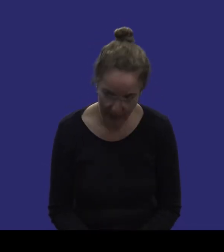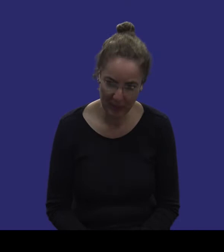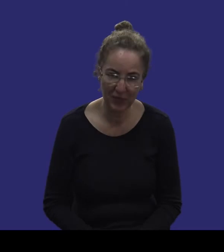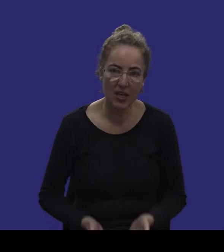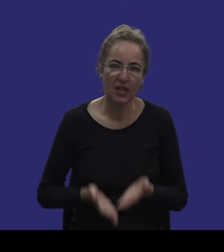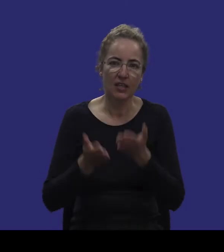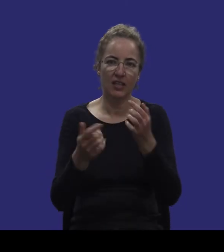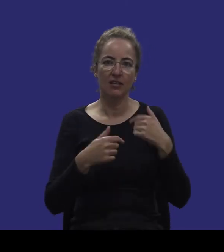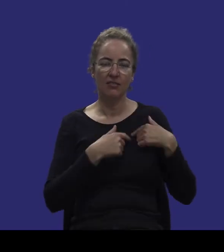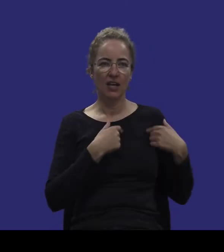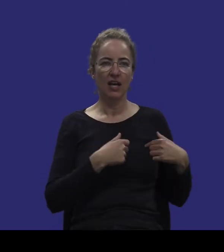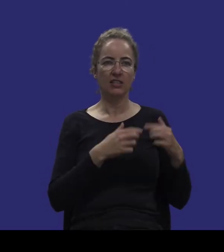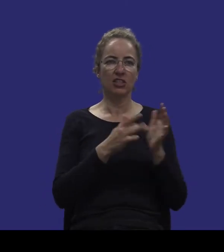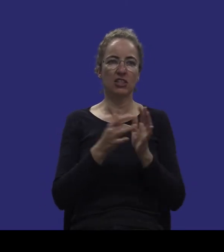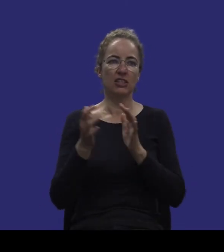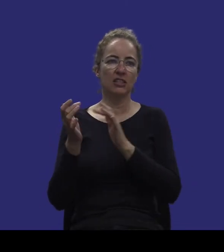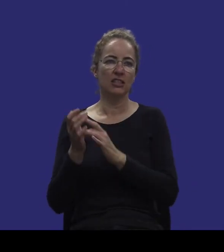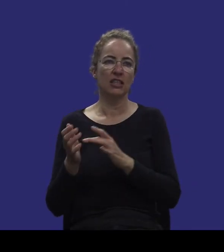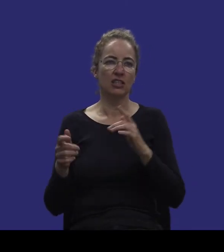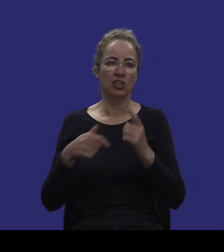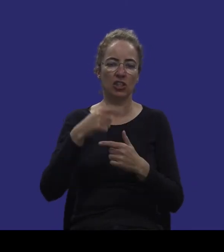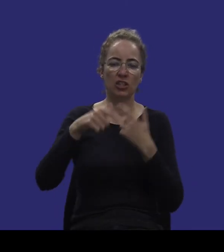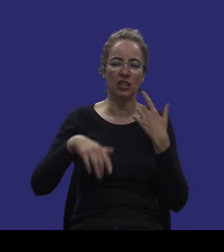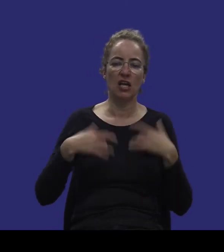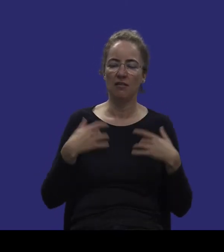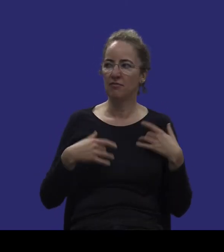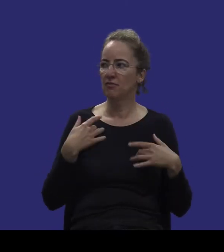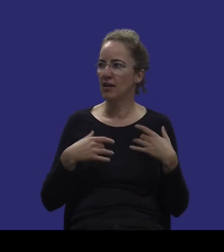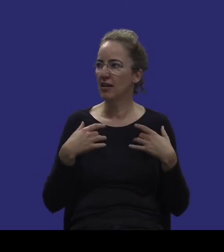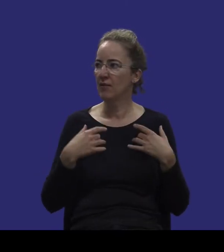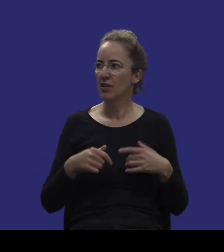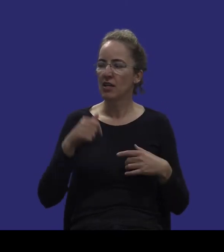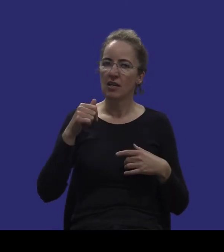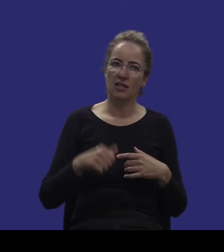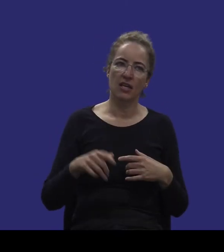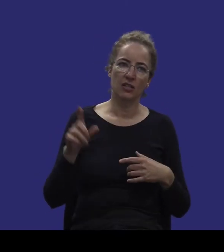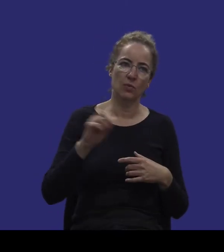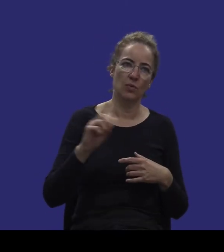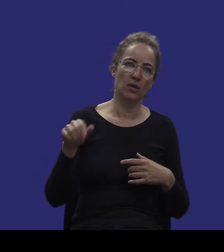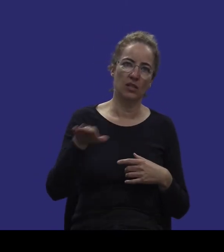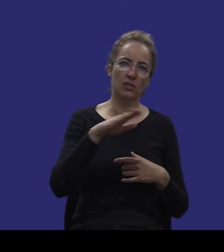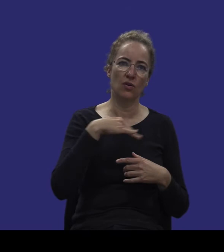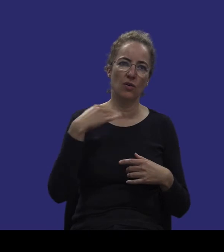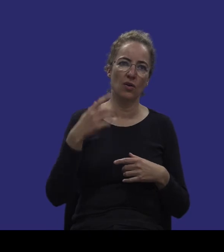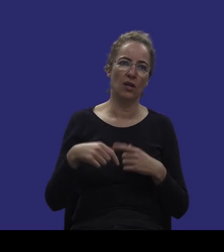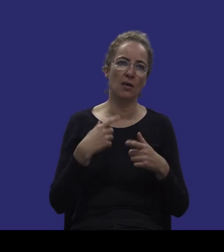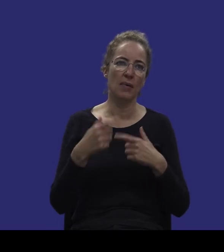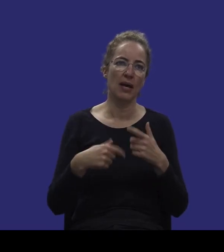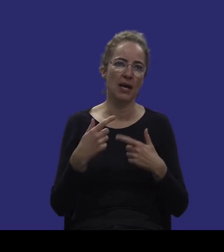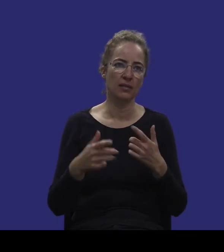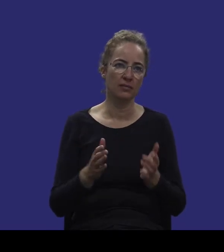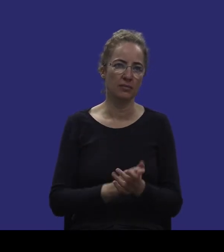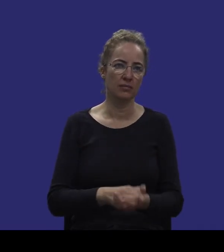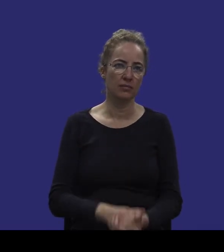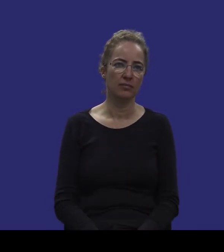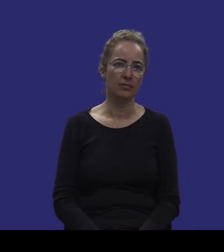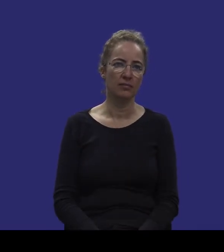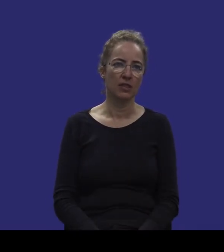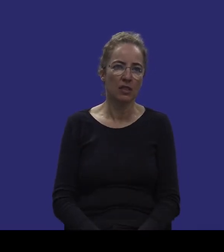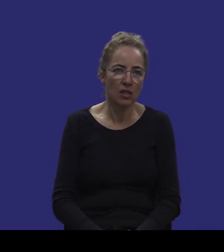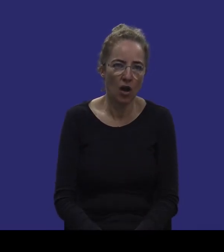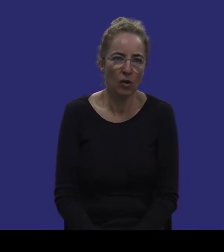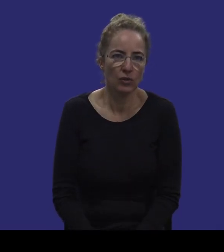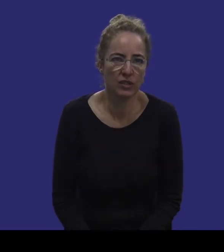all about. You give your heart to Jesus and you turn your life around, and that's what it's all about. Whole